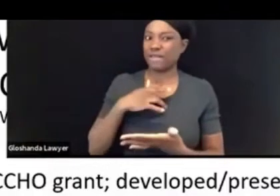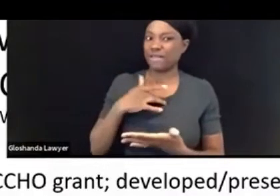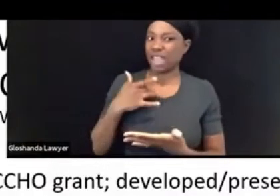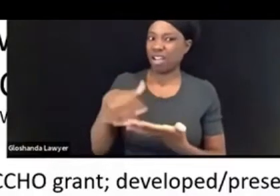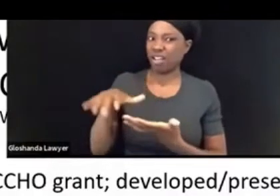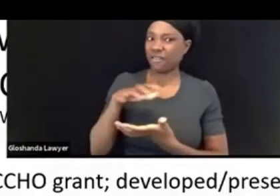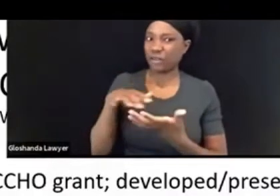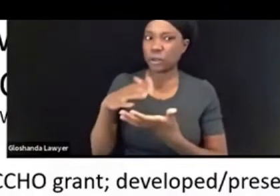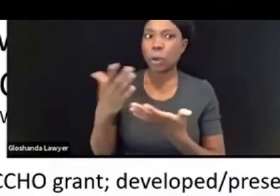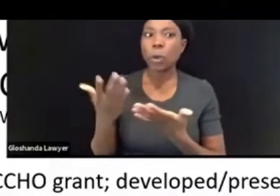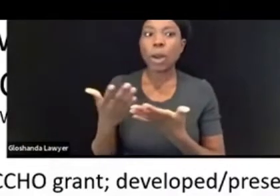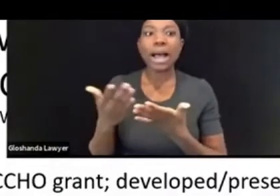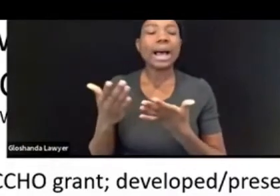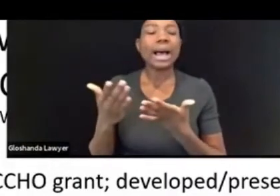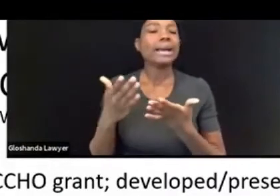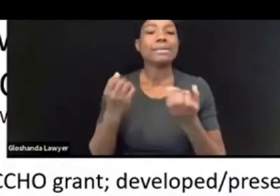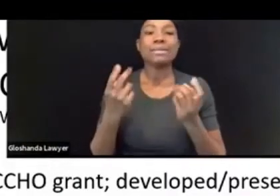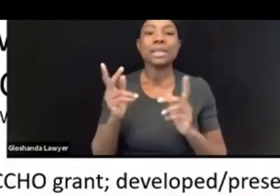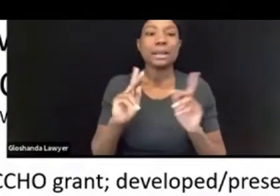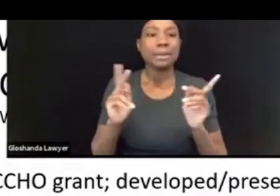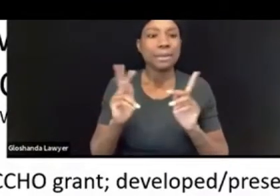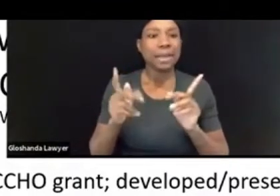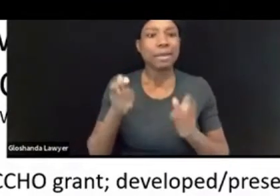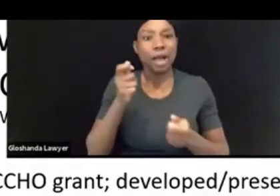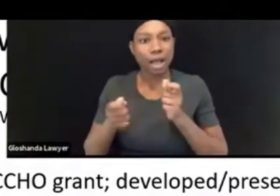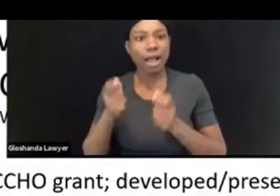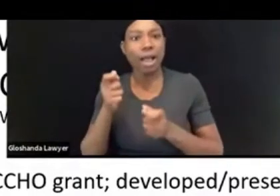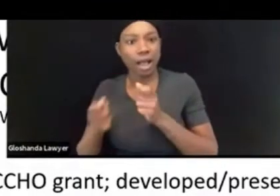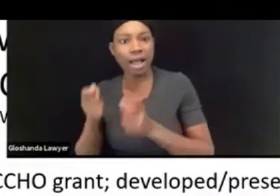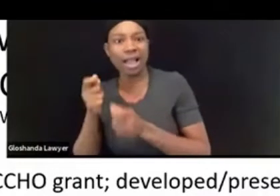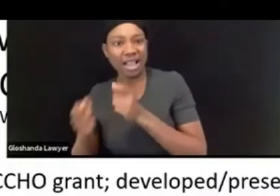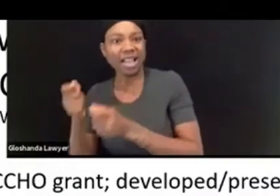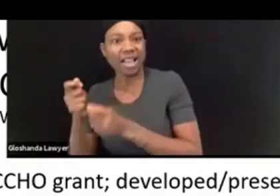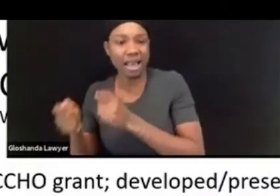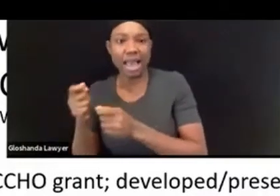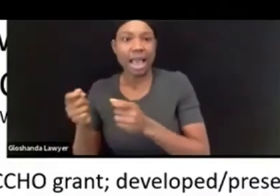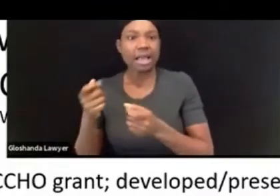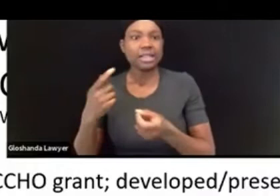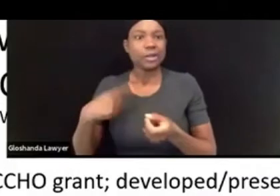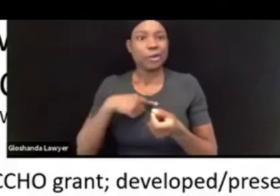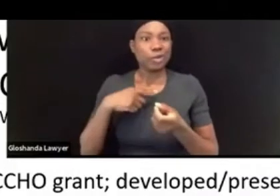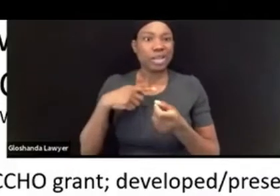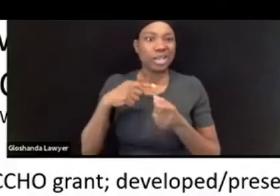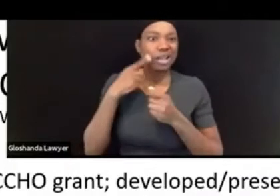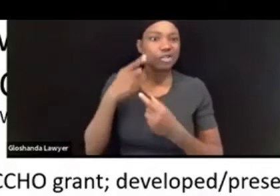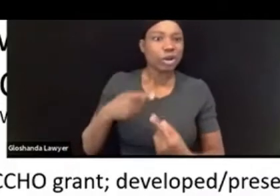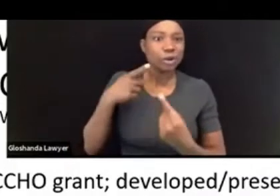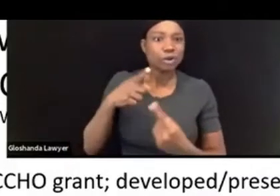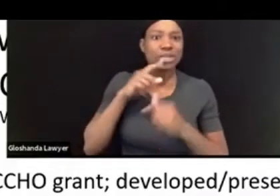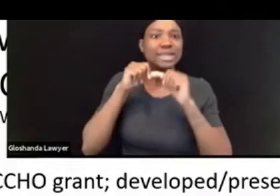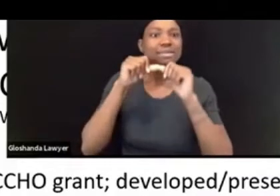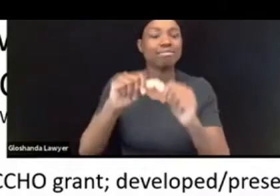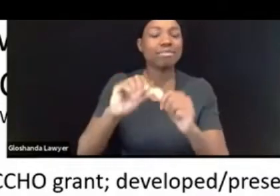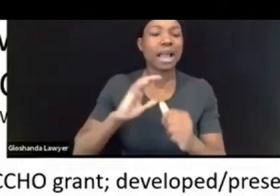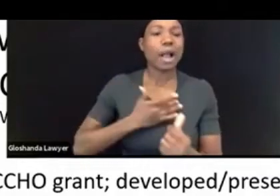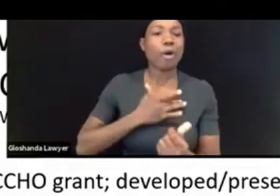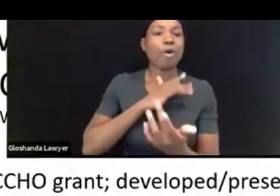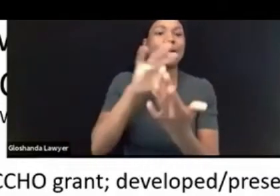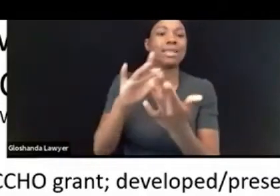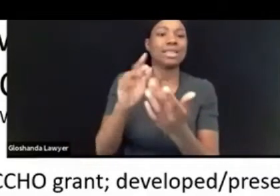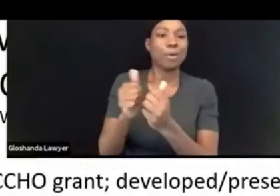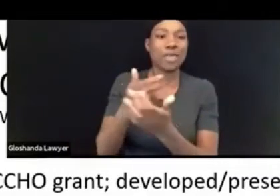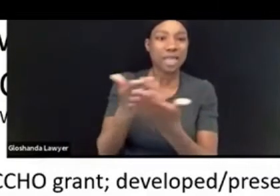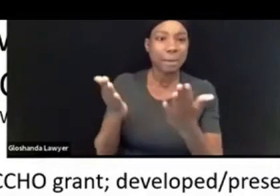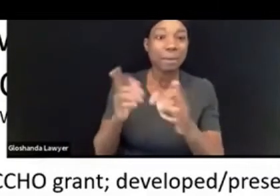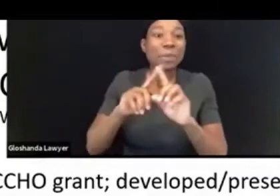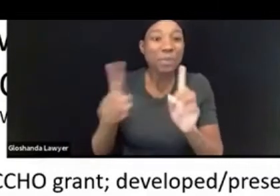lessons learned was a real need to get to a decision maker who knew what was happening on the ground. Too often, the facility